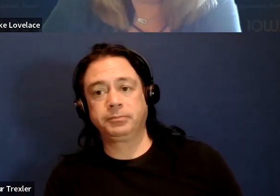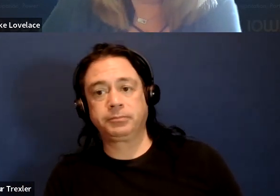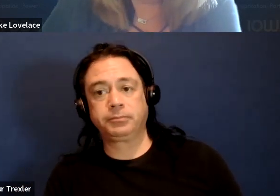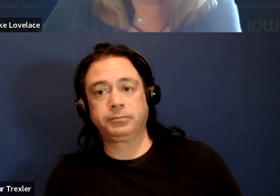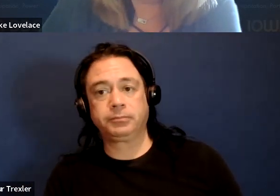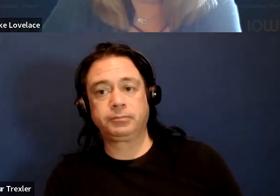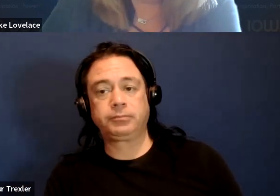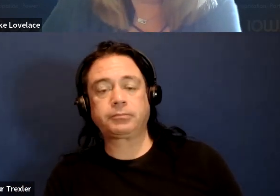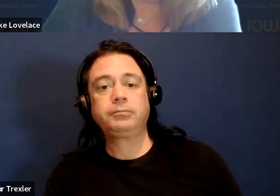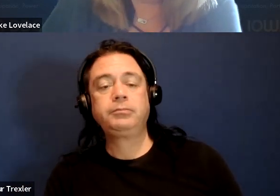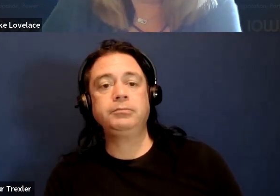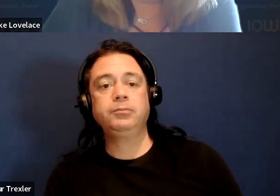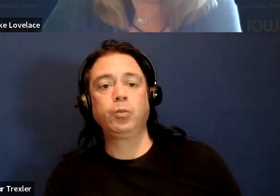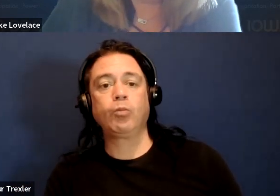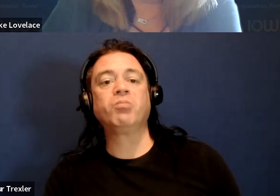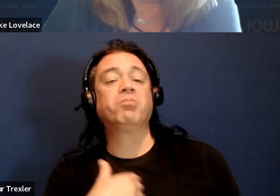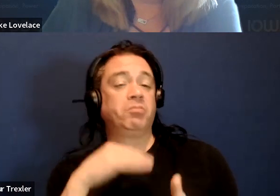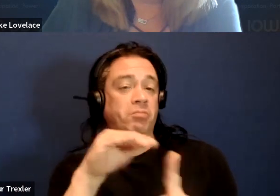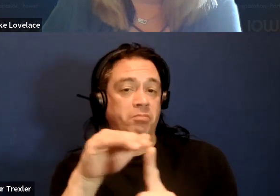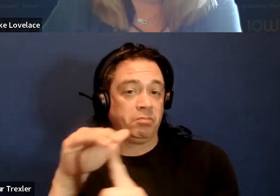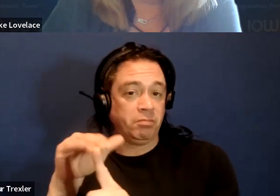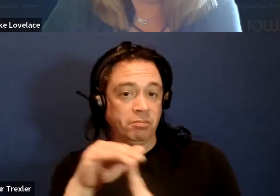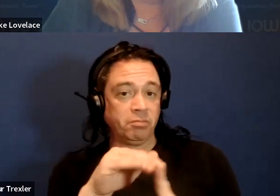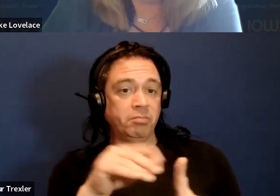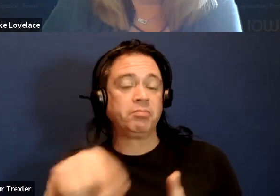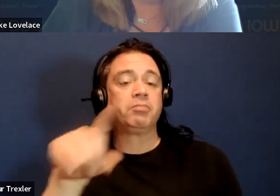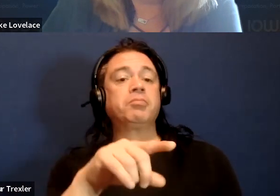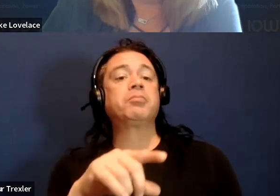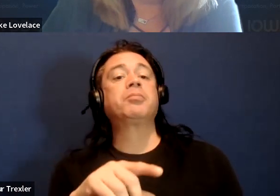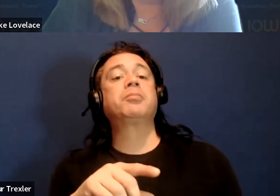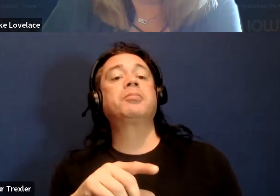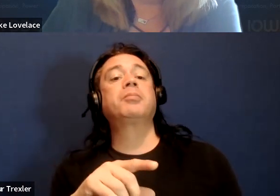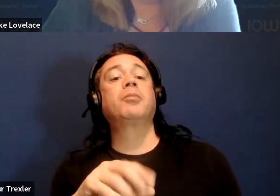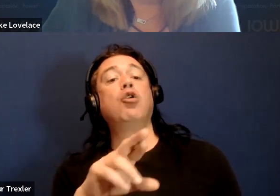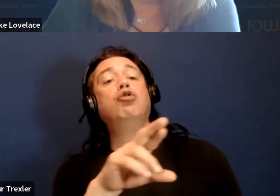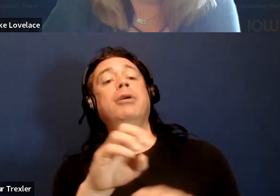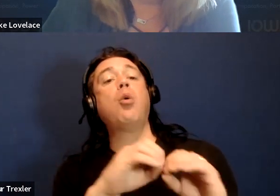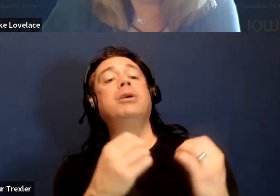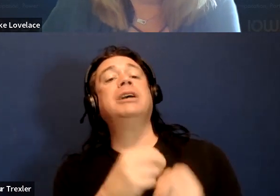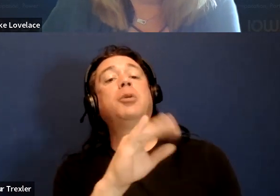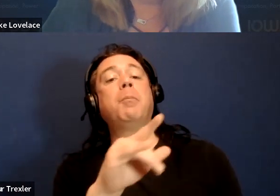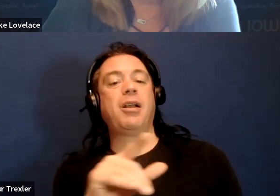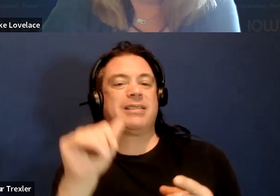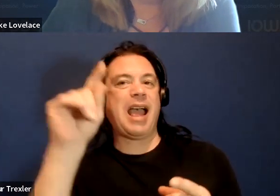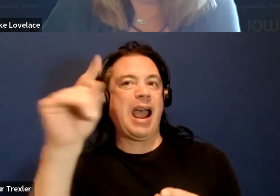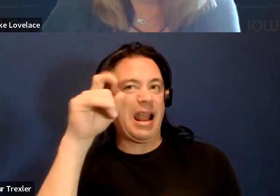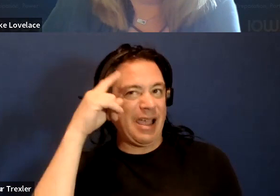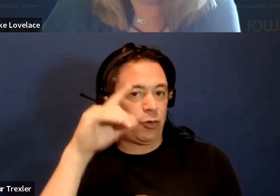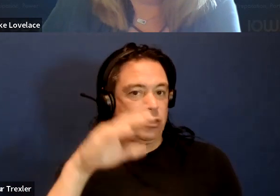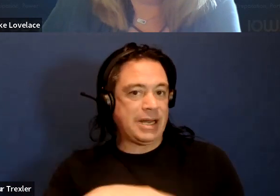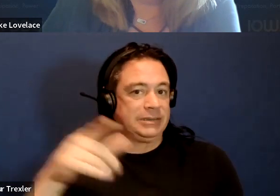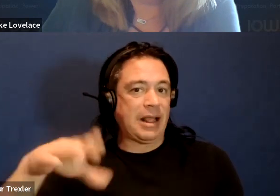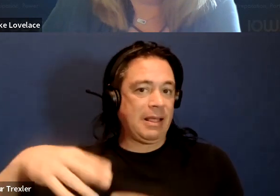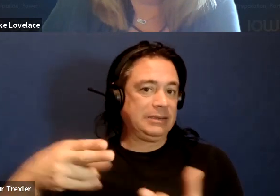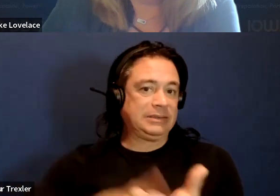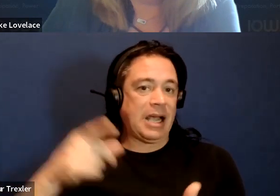I just wanted to remind everyone that the state government reorganization bill is at the governor's desk. It hasn't been signed